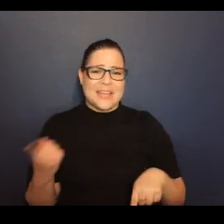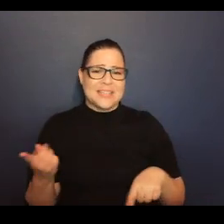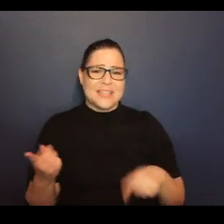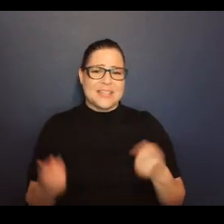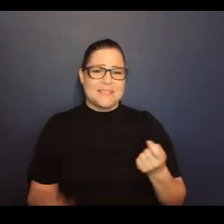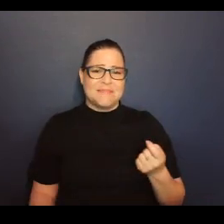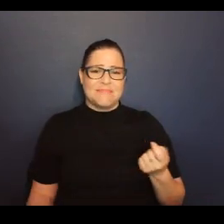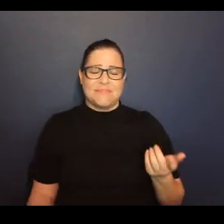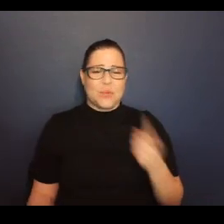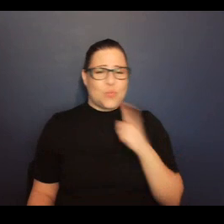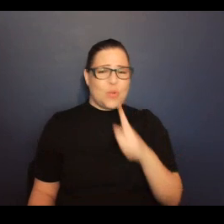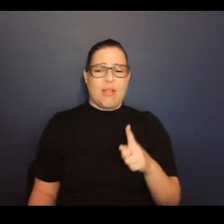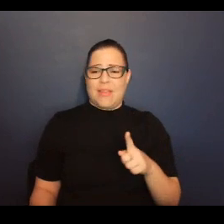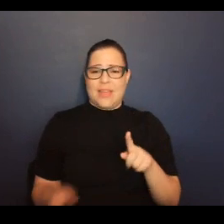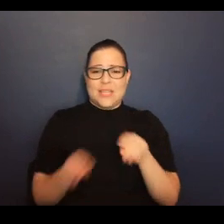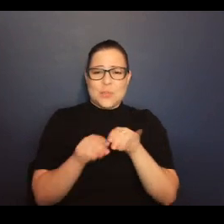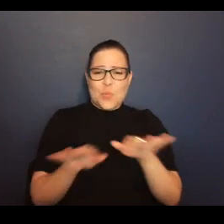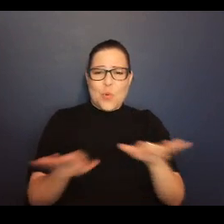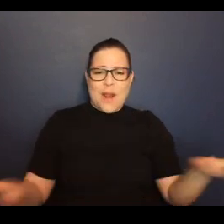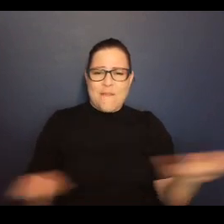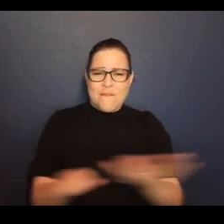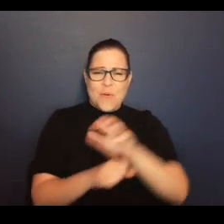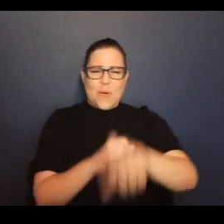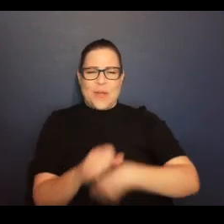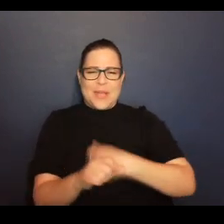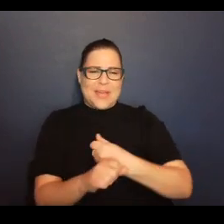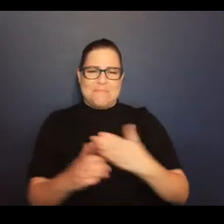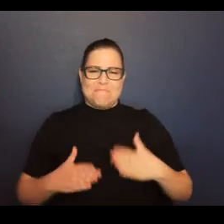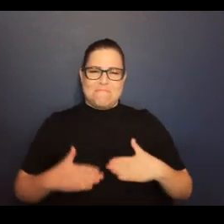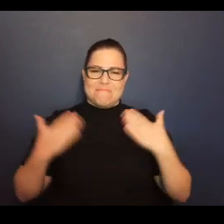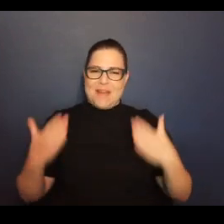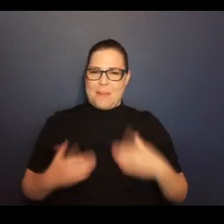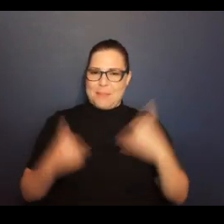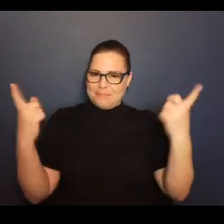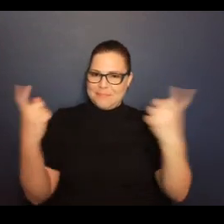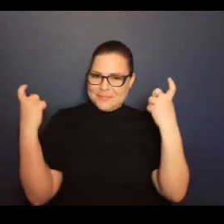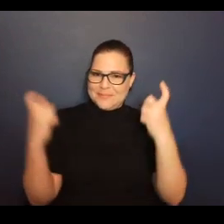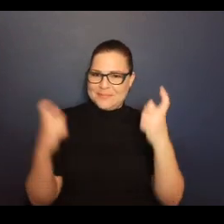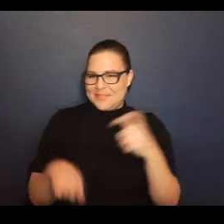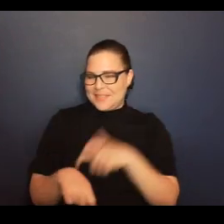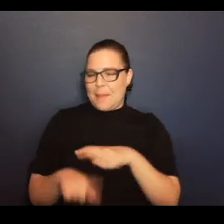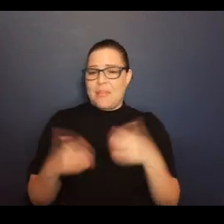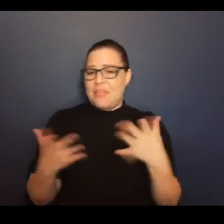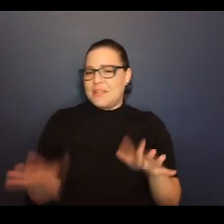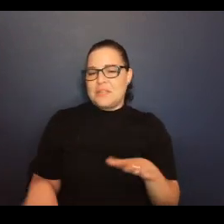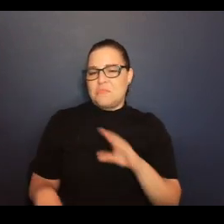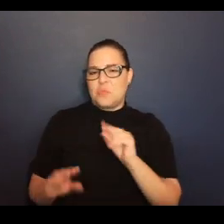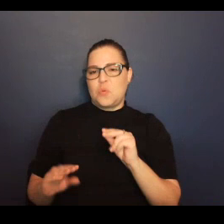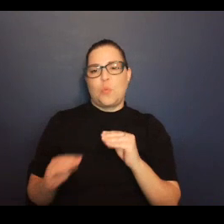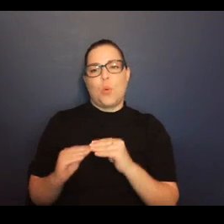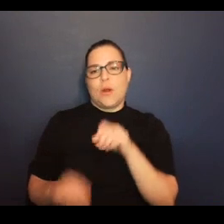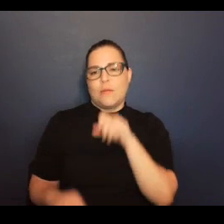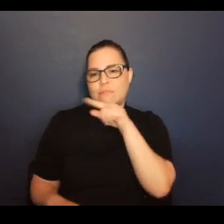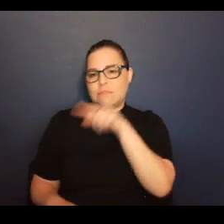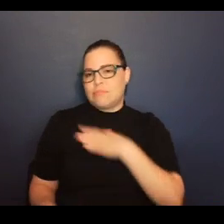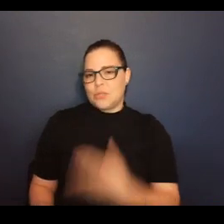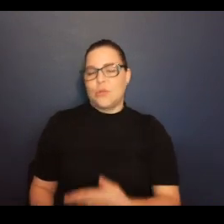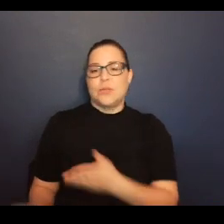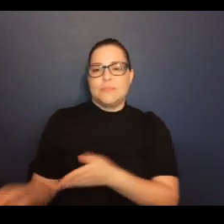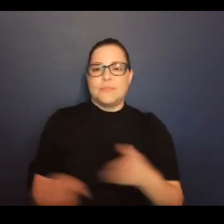spread it throughout the year. But that's all for me. I have no other disclosures. Thank you, Vice Chair.